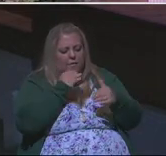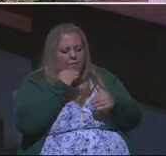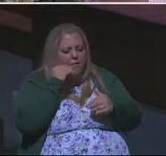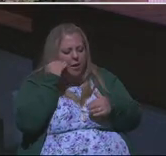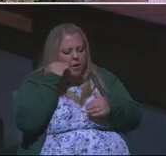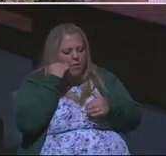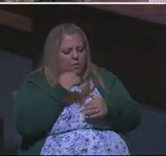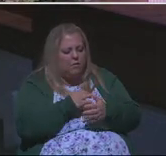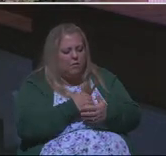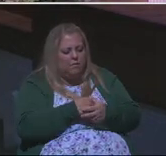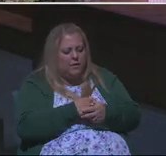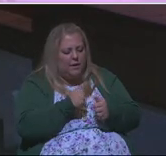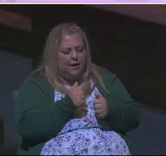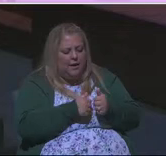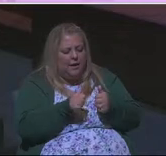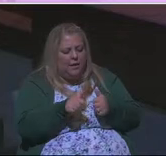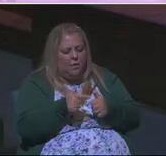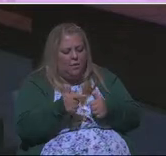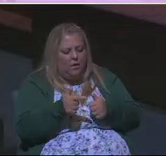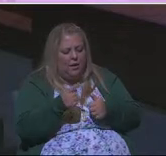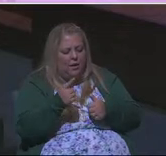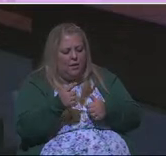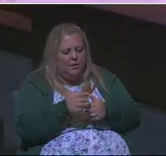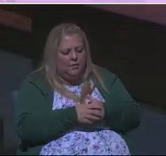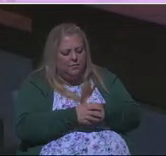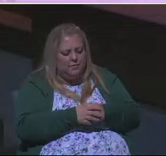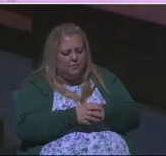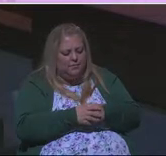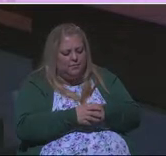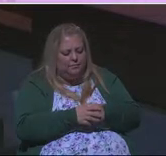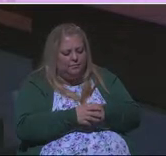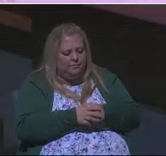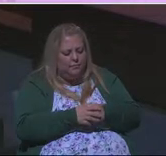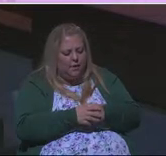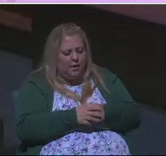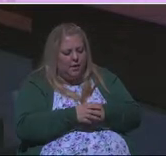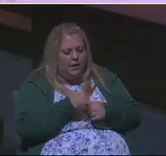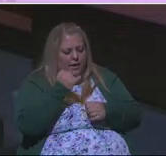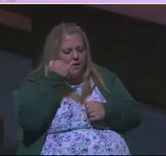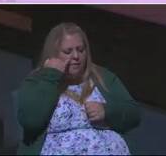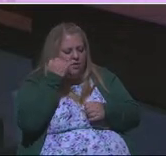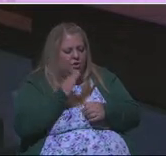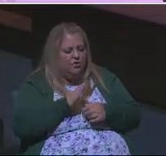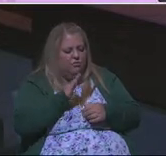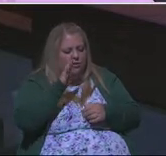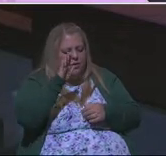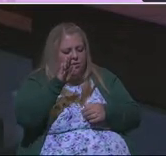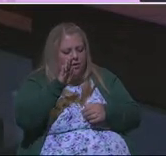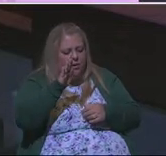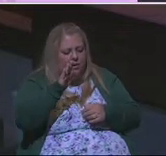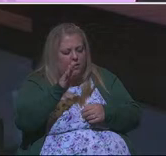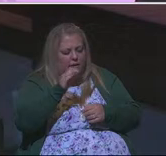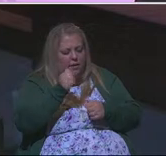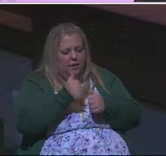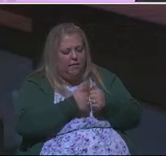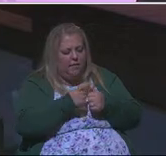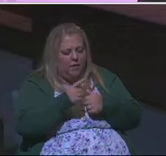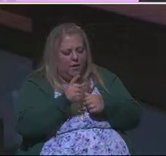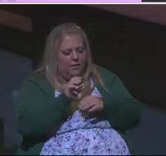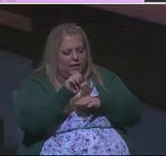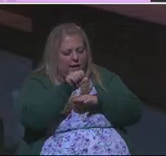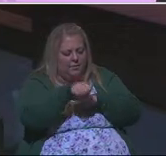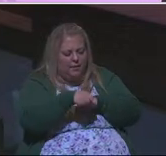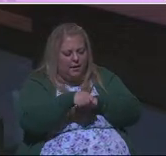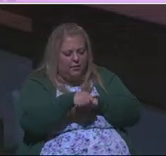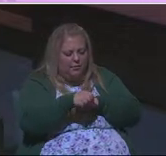moment, anyone else? Now I want to do this. If you just lifted your hand, everyone else, heads bowed. If